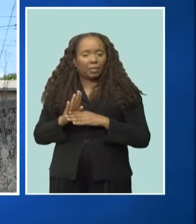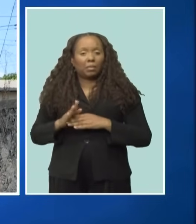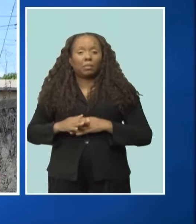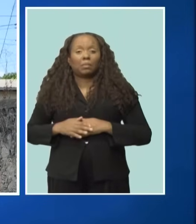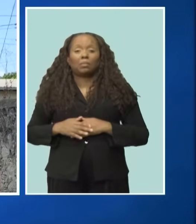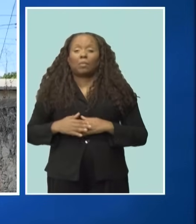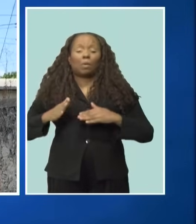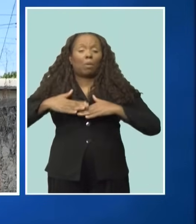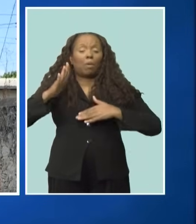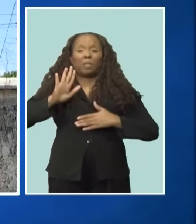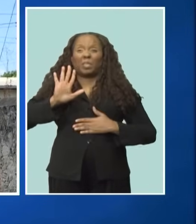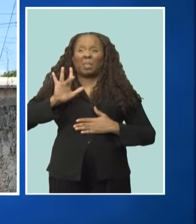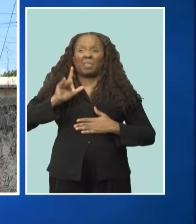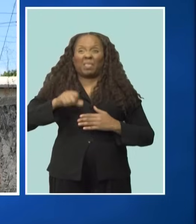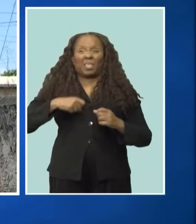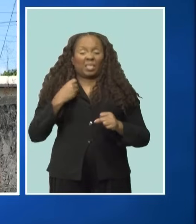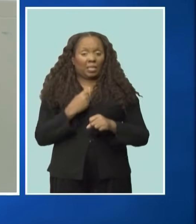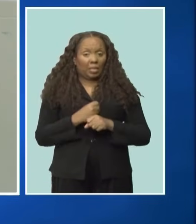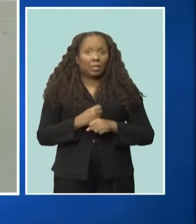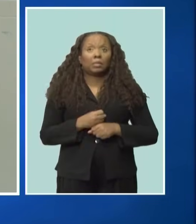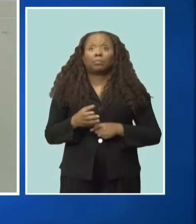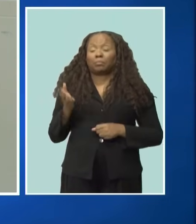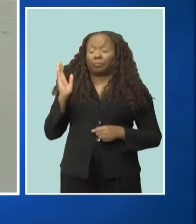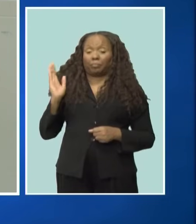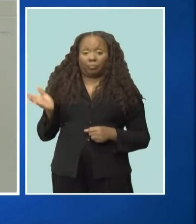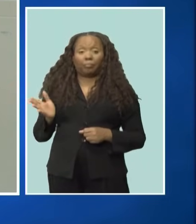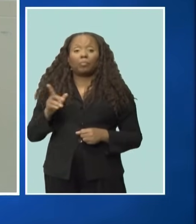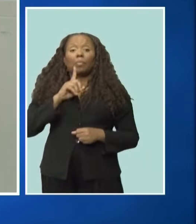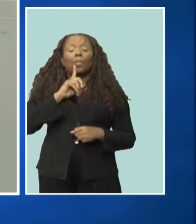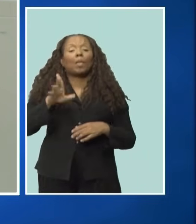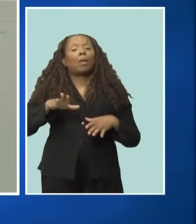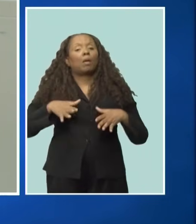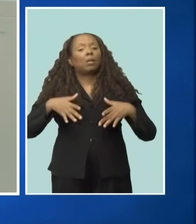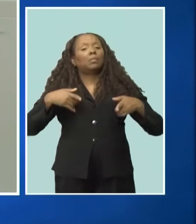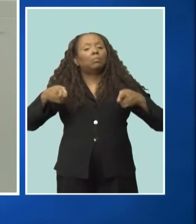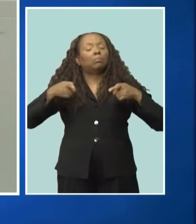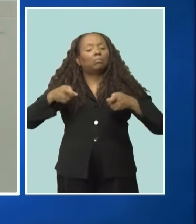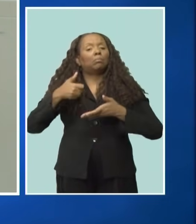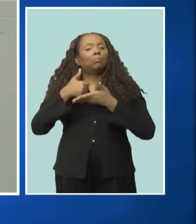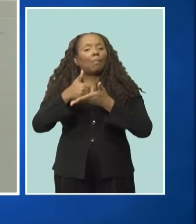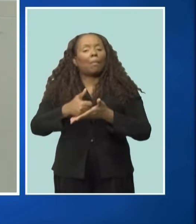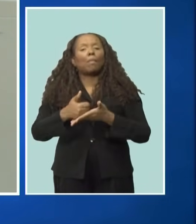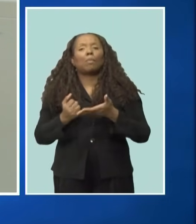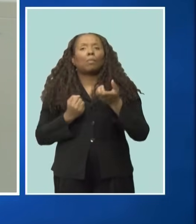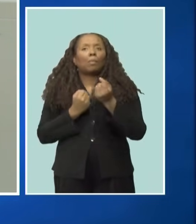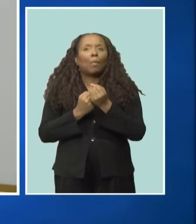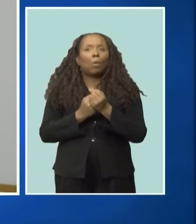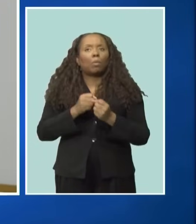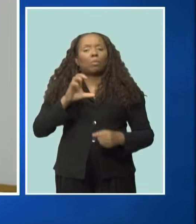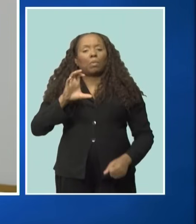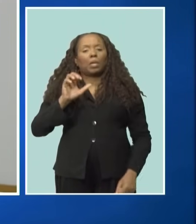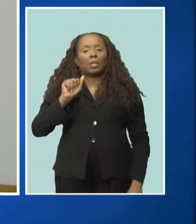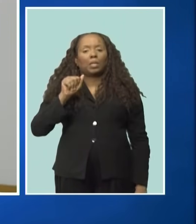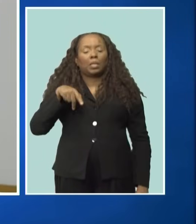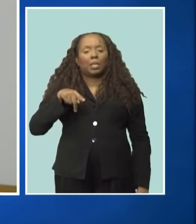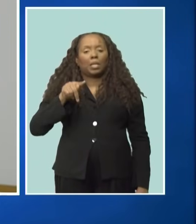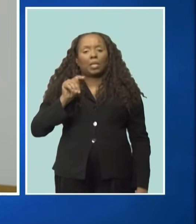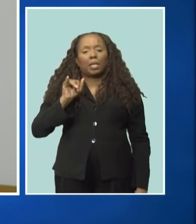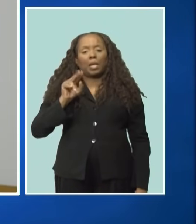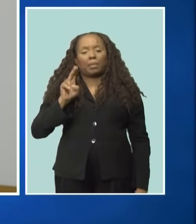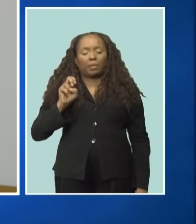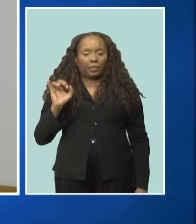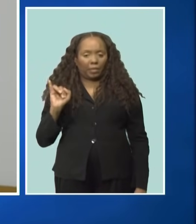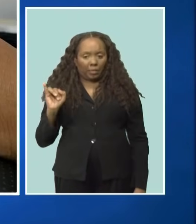in the industry, SRS manages a large cross-section of the captive market, and as Barbados allows direct foreign